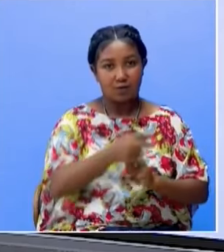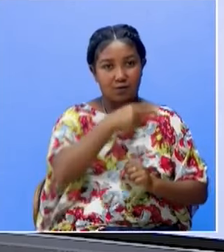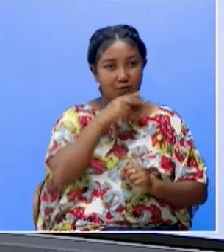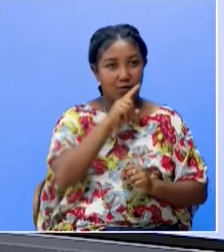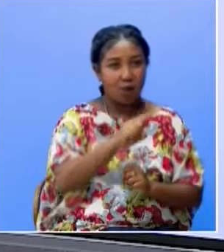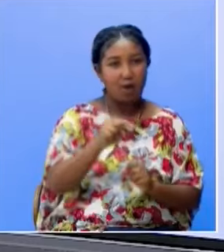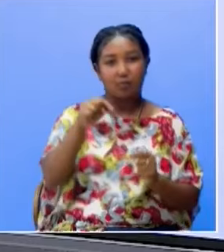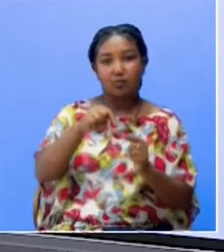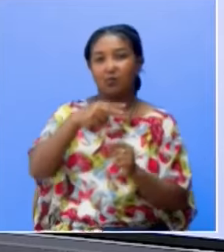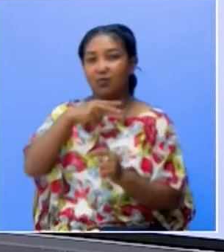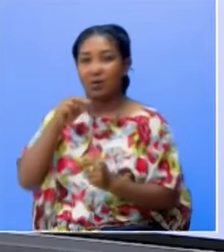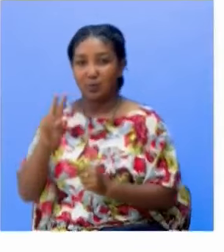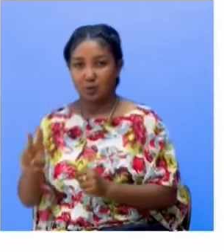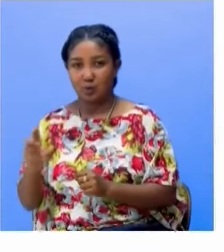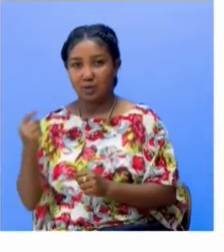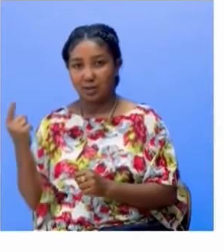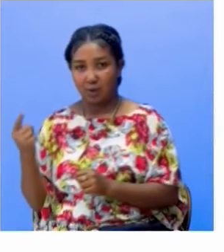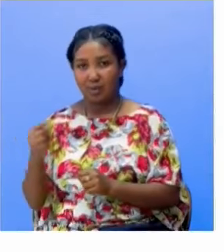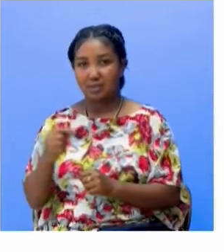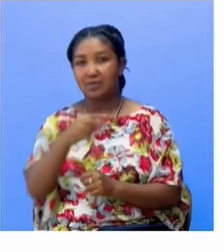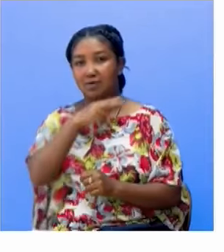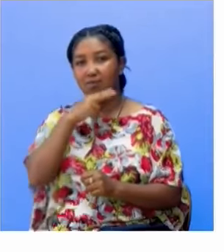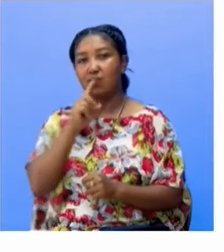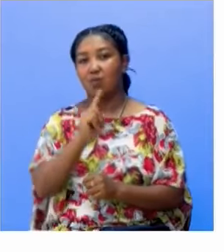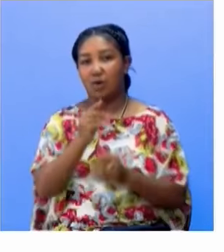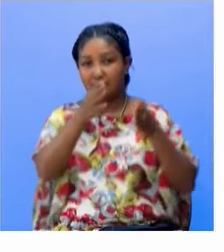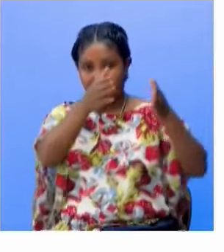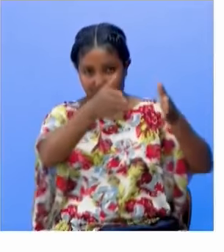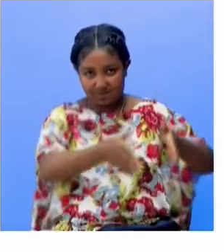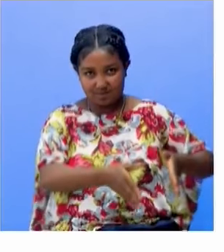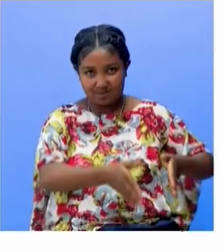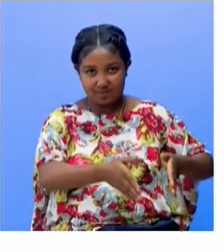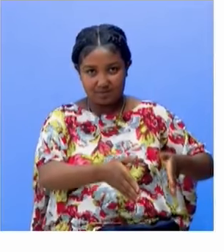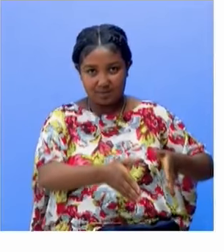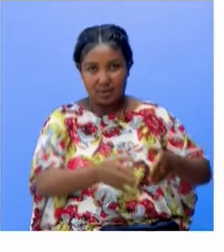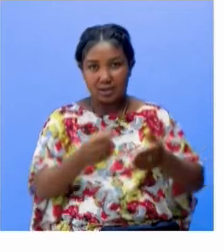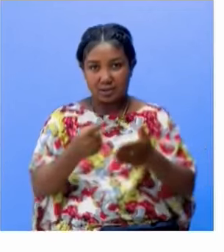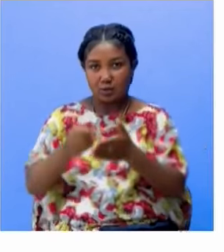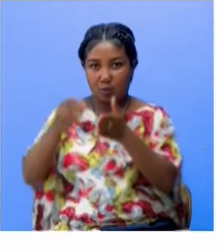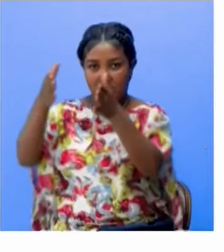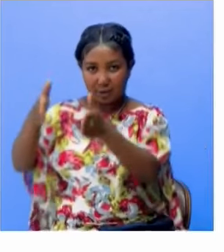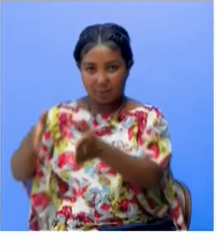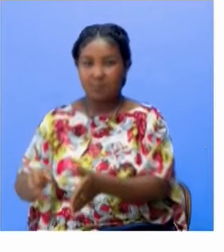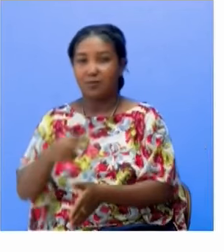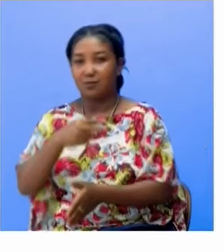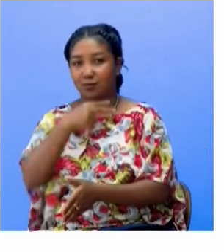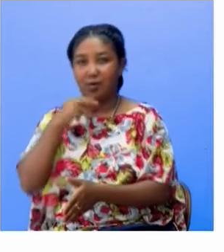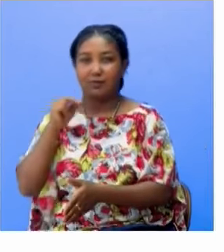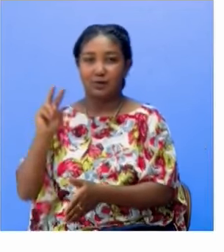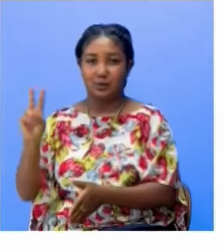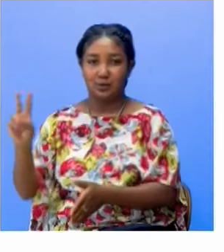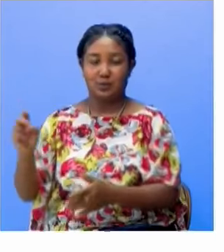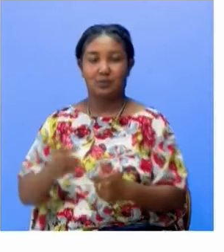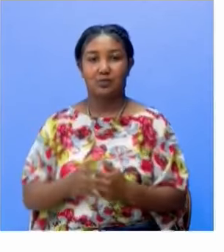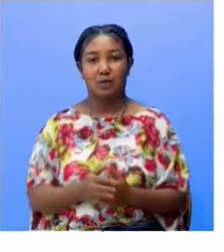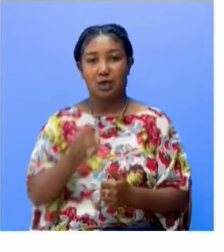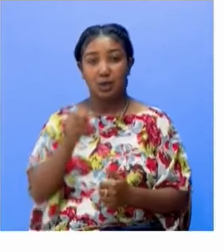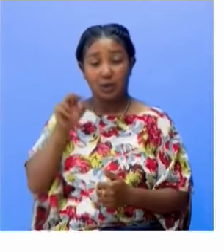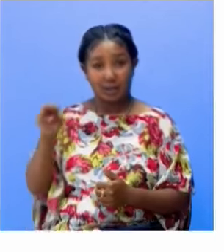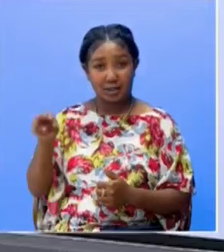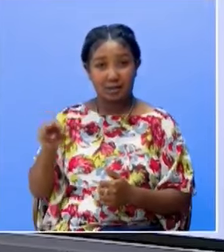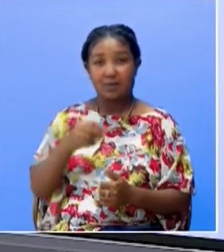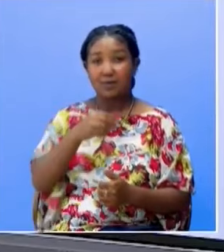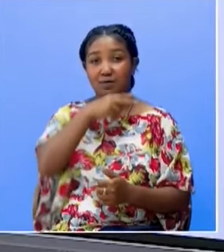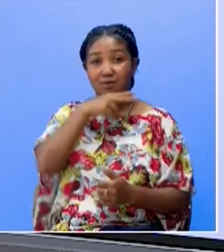2. This one is verb 1. This one is verb 2. Look,